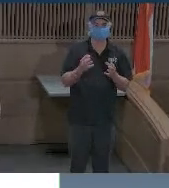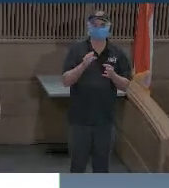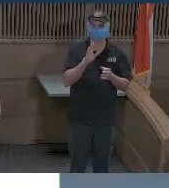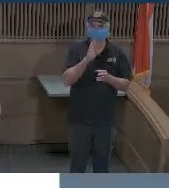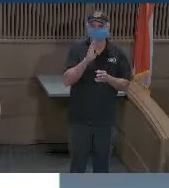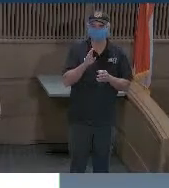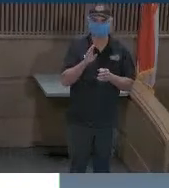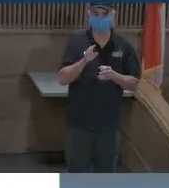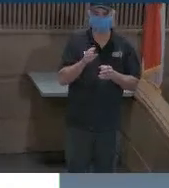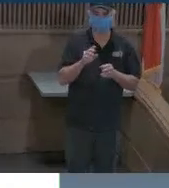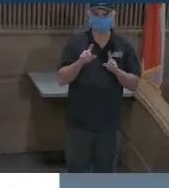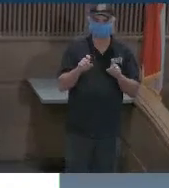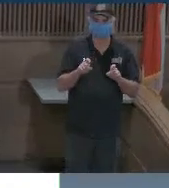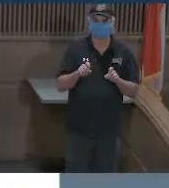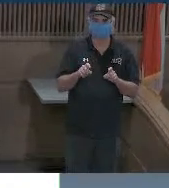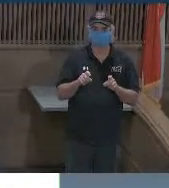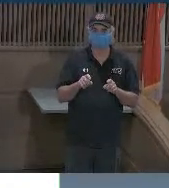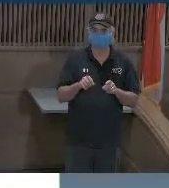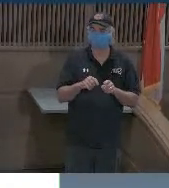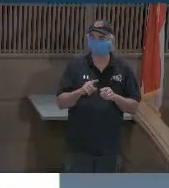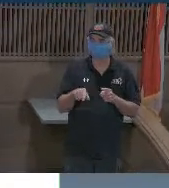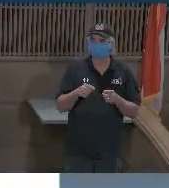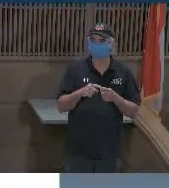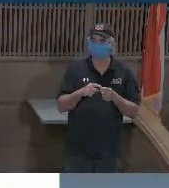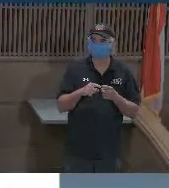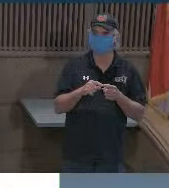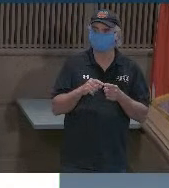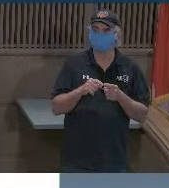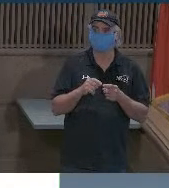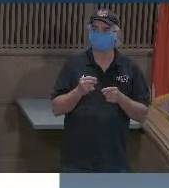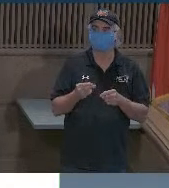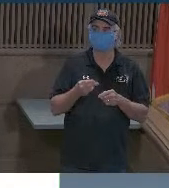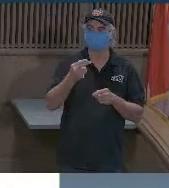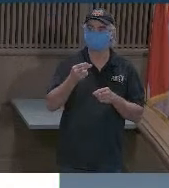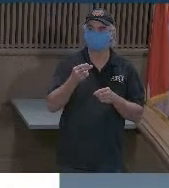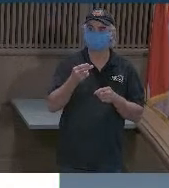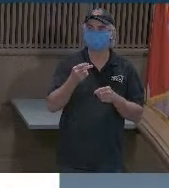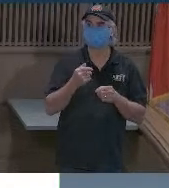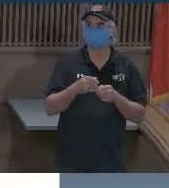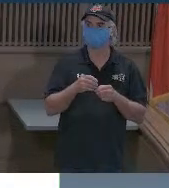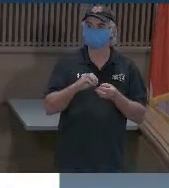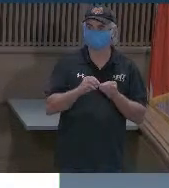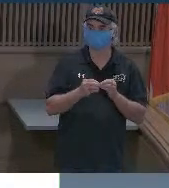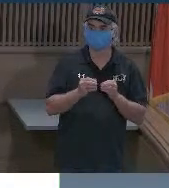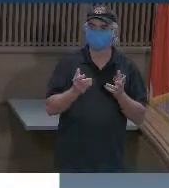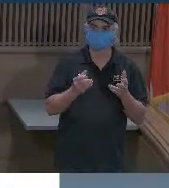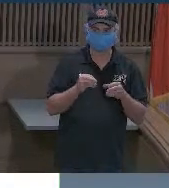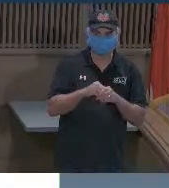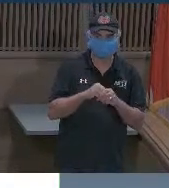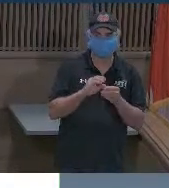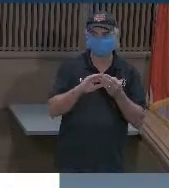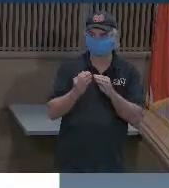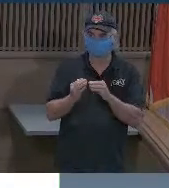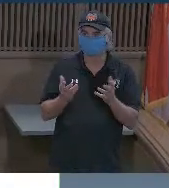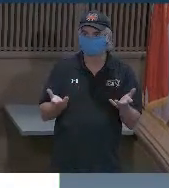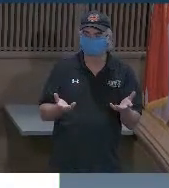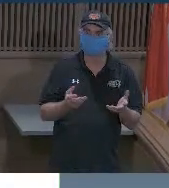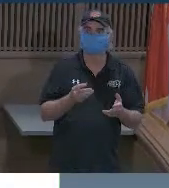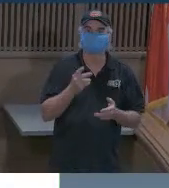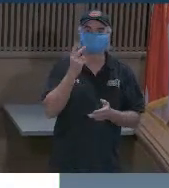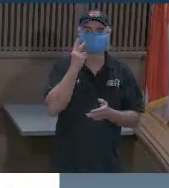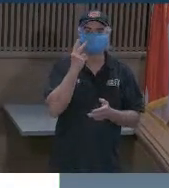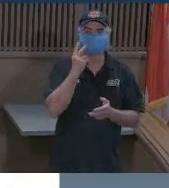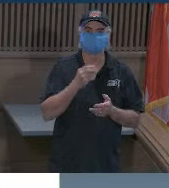be tested when there's a high rate of transmission in the community. But what we see is